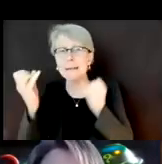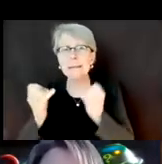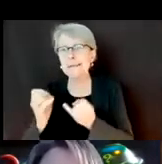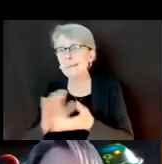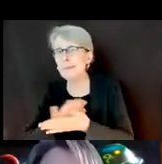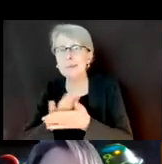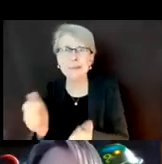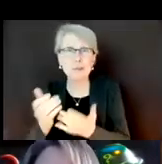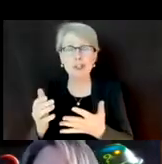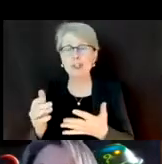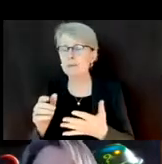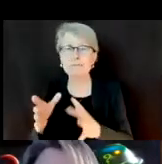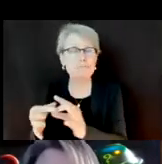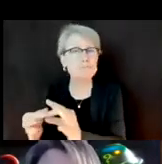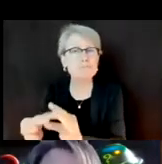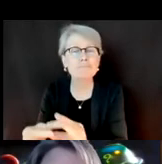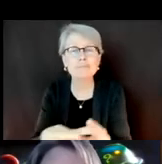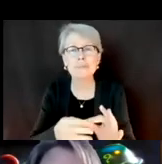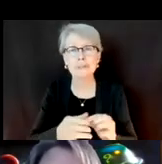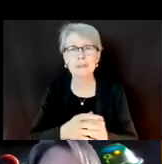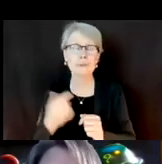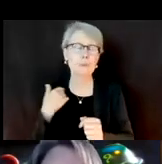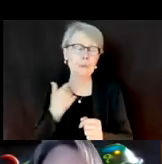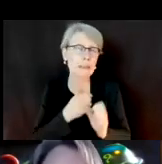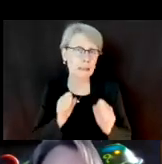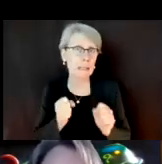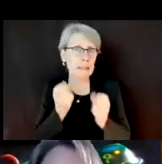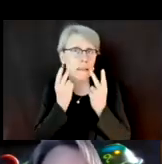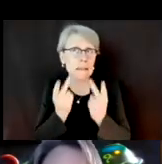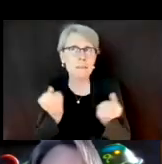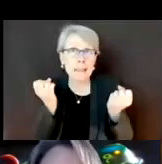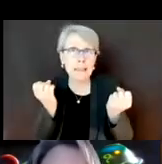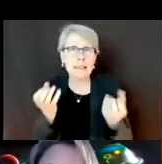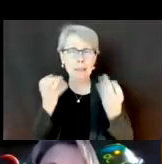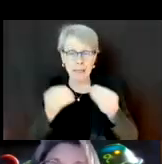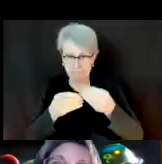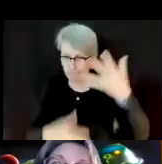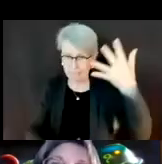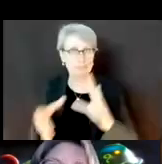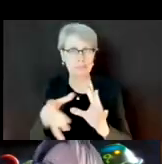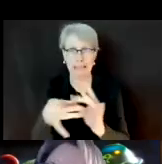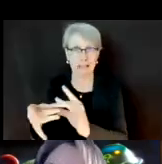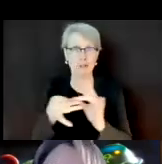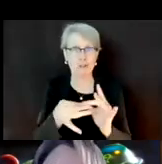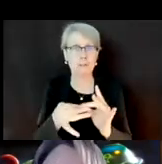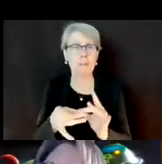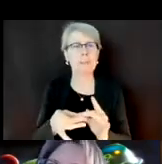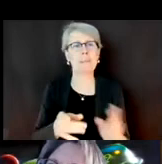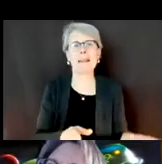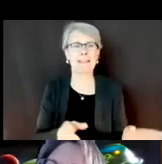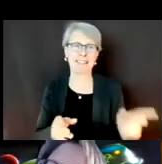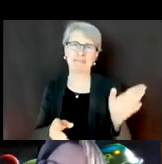abundance that we're living in terms of what we can get access to online. Then we sort of slide into human